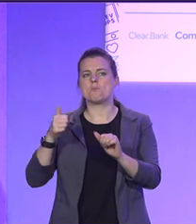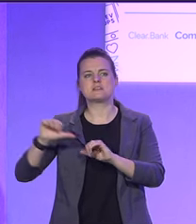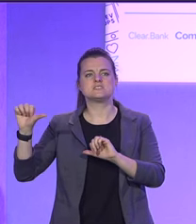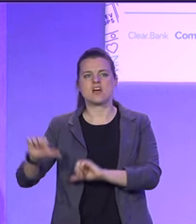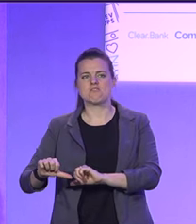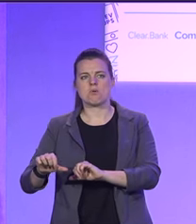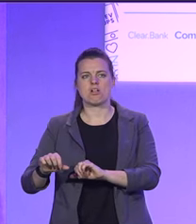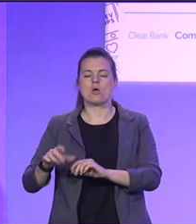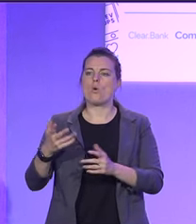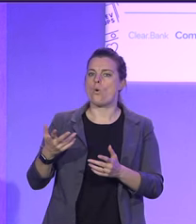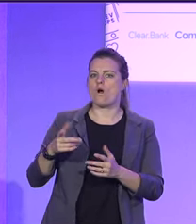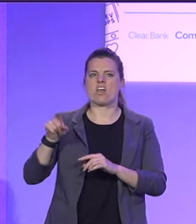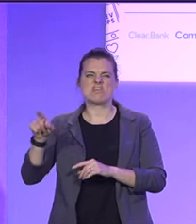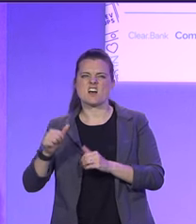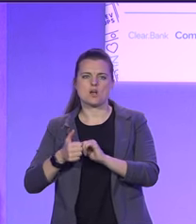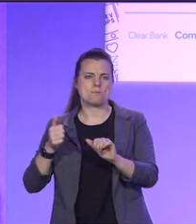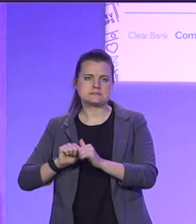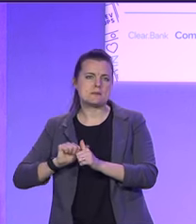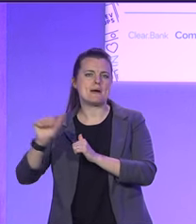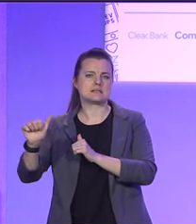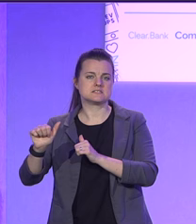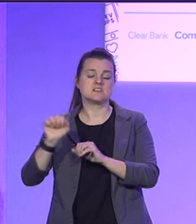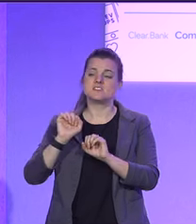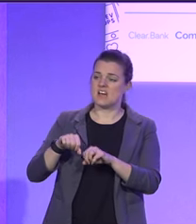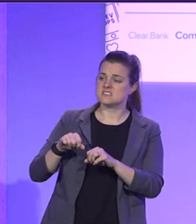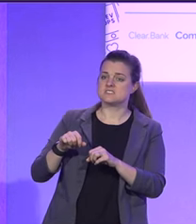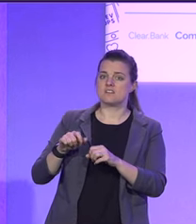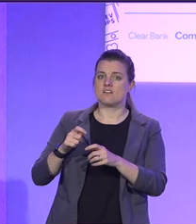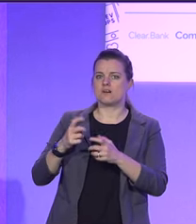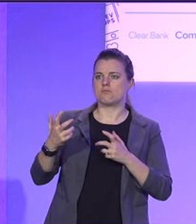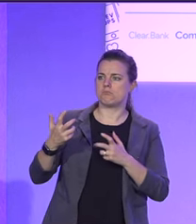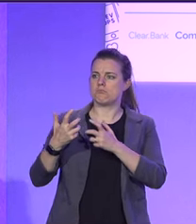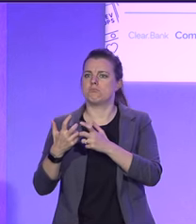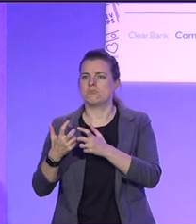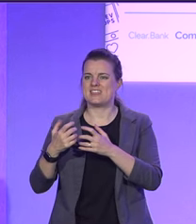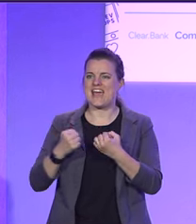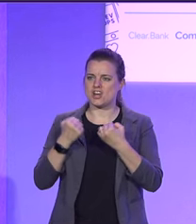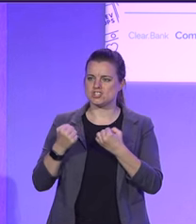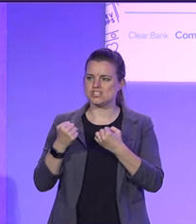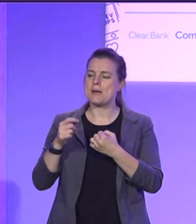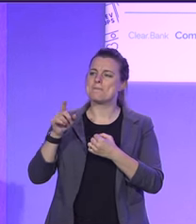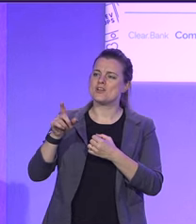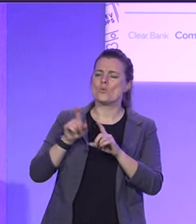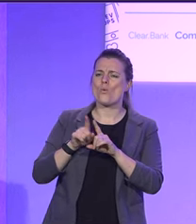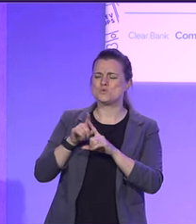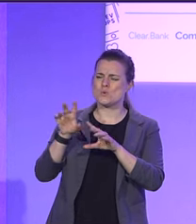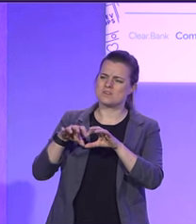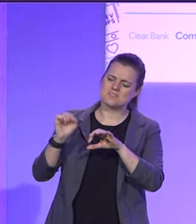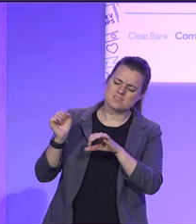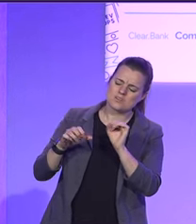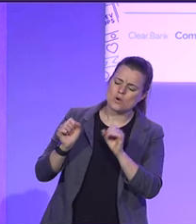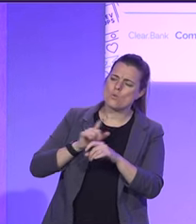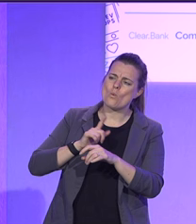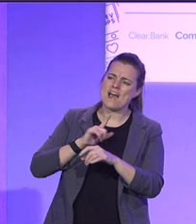get excited with them or angry with them, but hear the words that are saying, because kind of that whole thing of one man's rubbish is another man's treasure, that